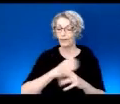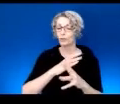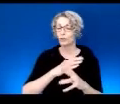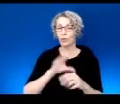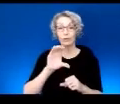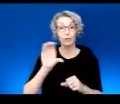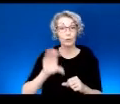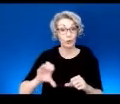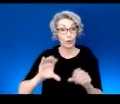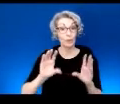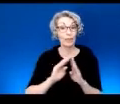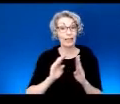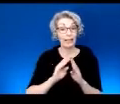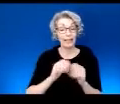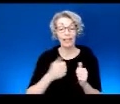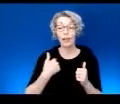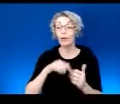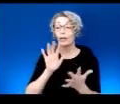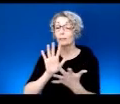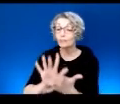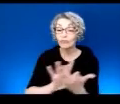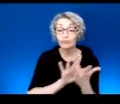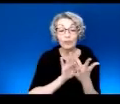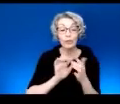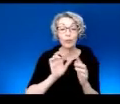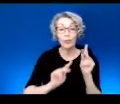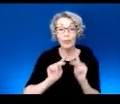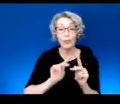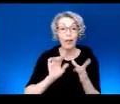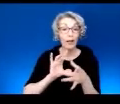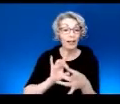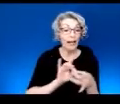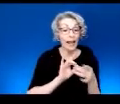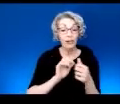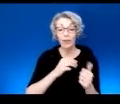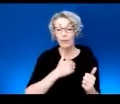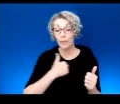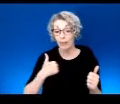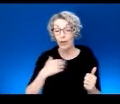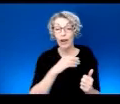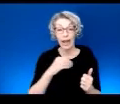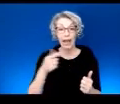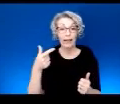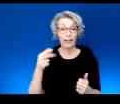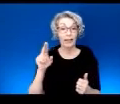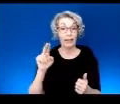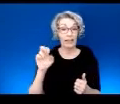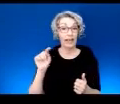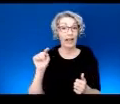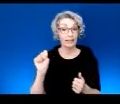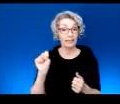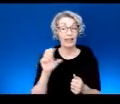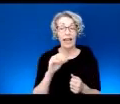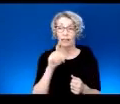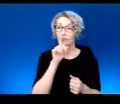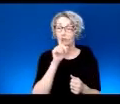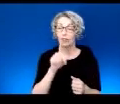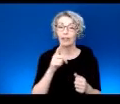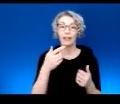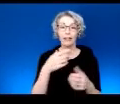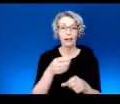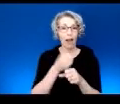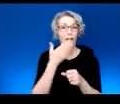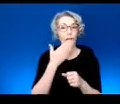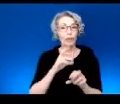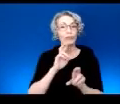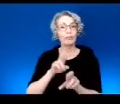out to people. We've connected with our members and guests, and we've had great response